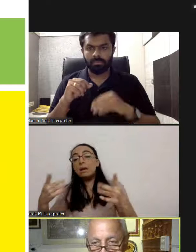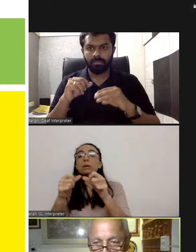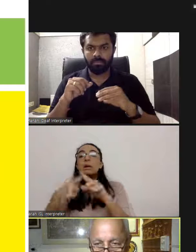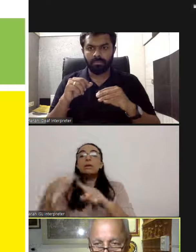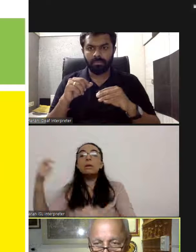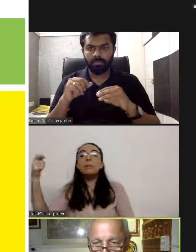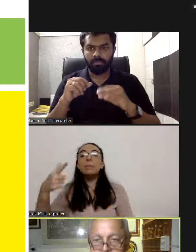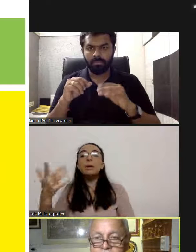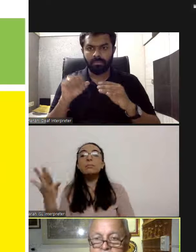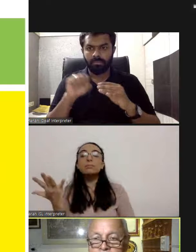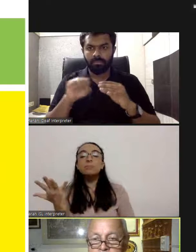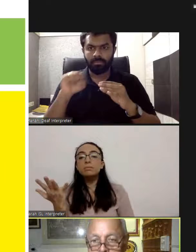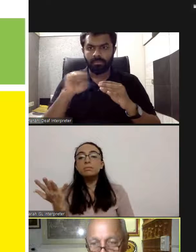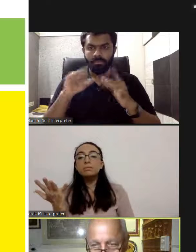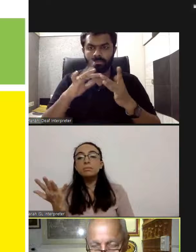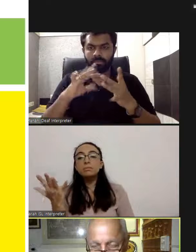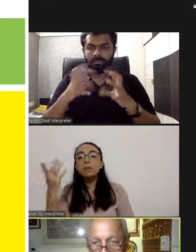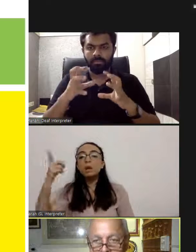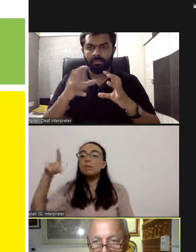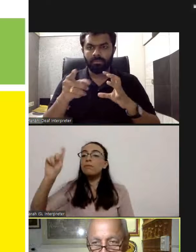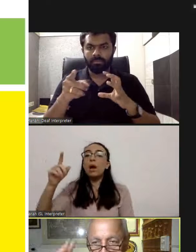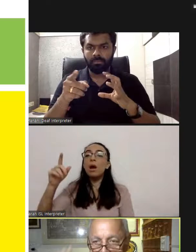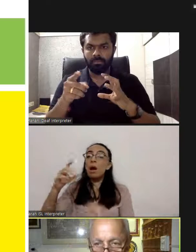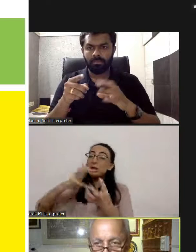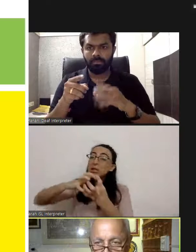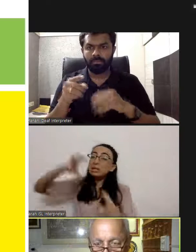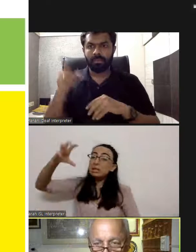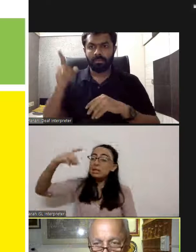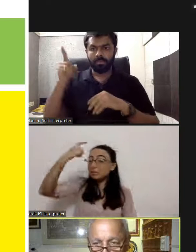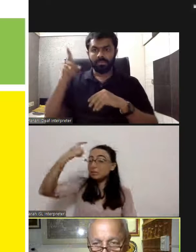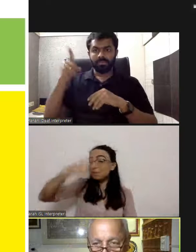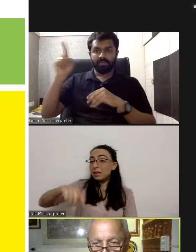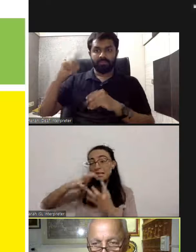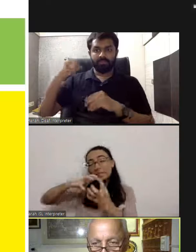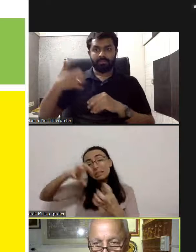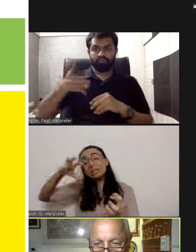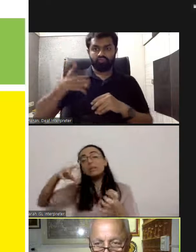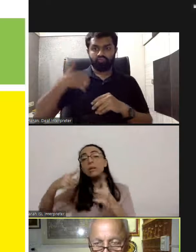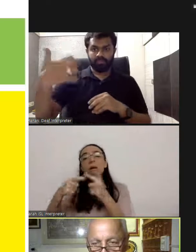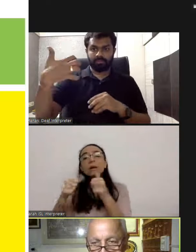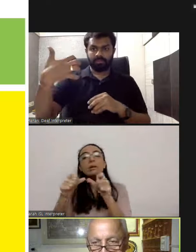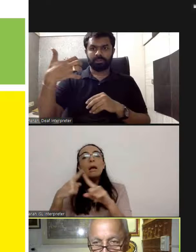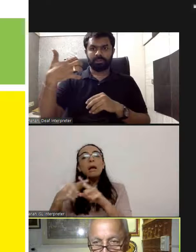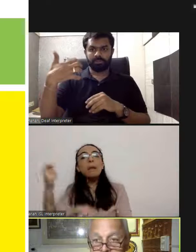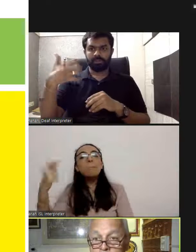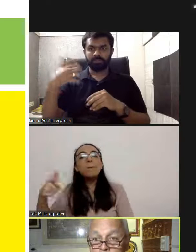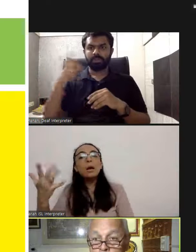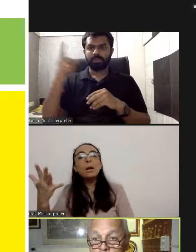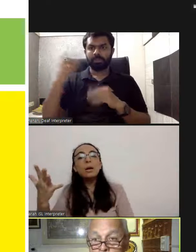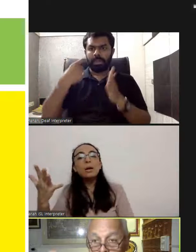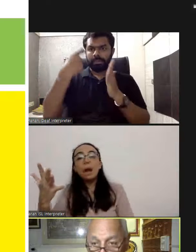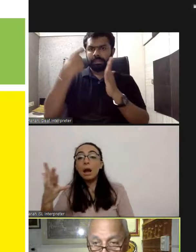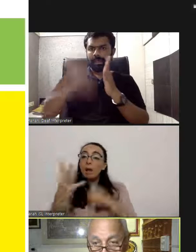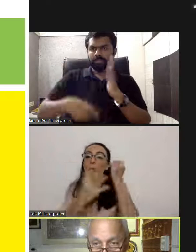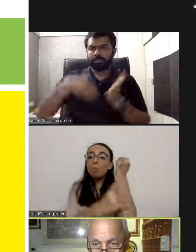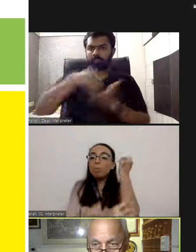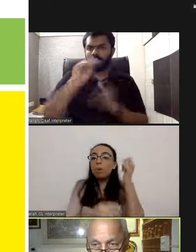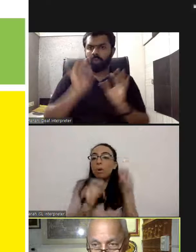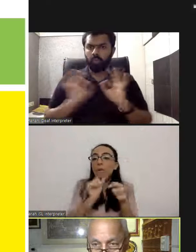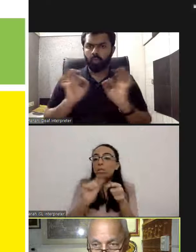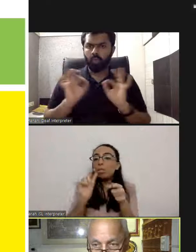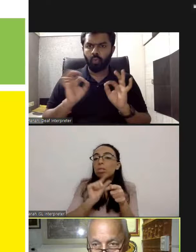pay taxes, it's laughable. There's a large section of people, particularly in the agricultural sector, who are not